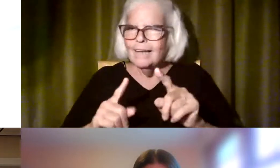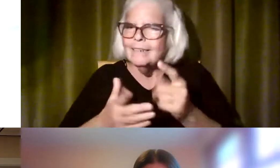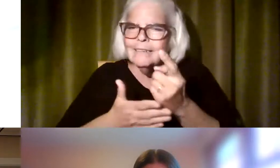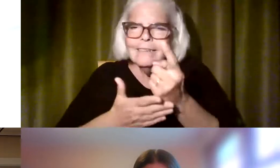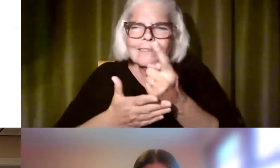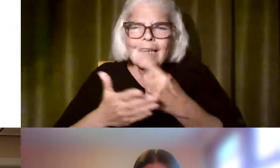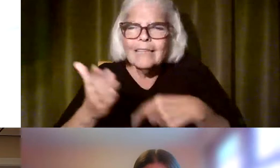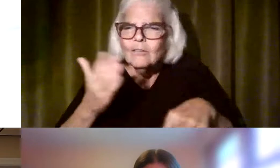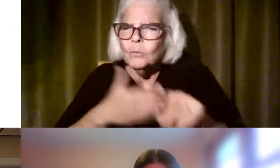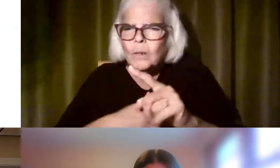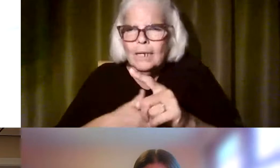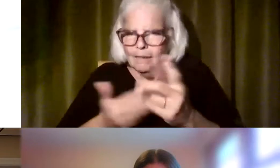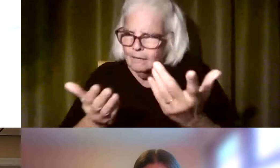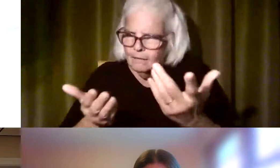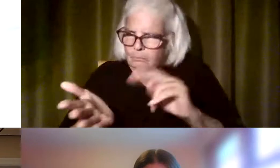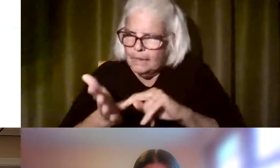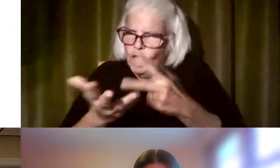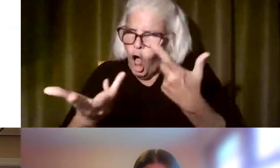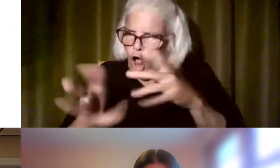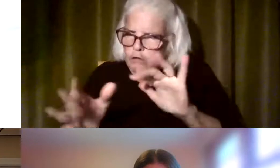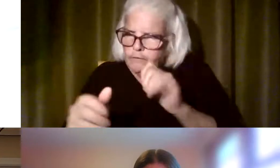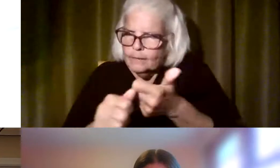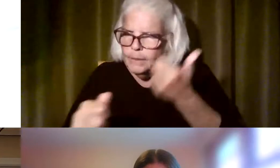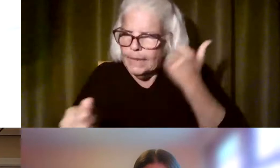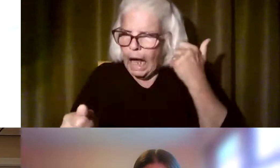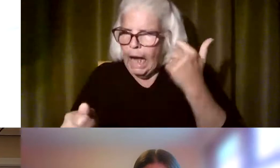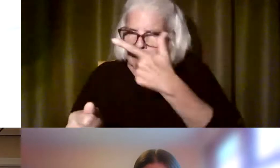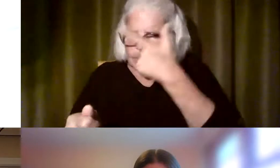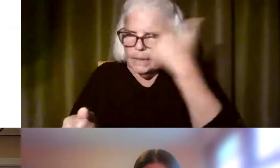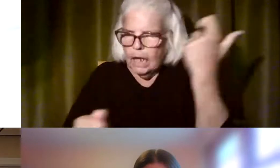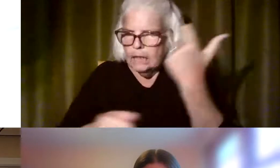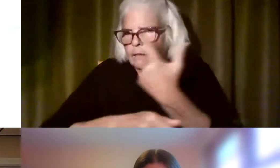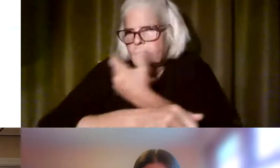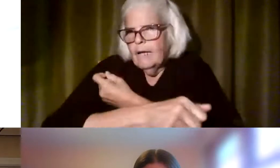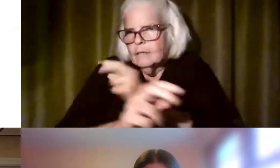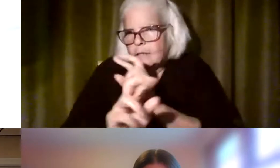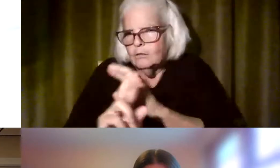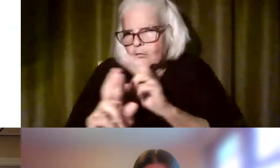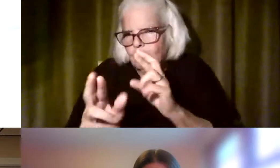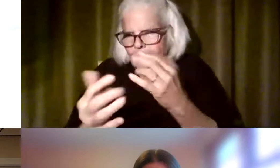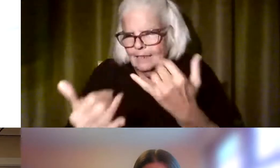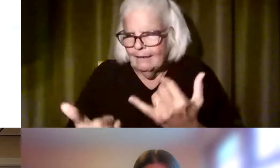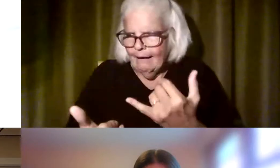So I know the offices of local health are ready to move forward this week as soon as they can.